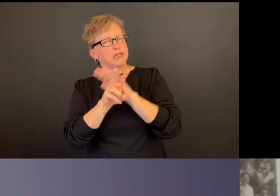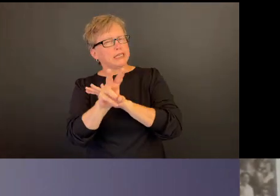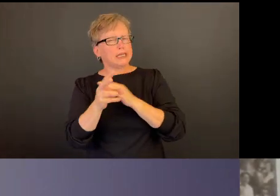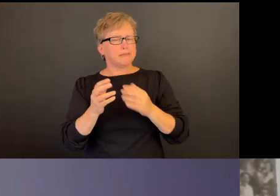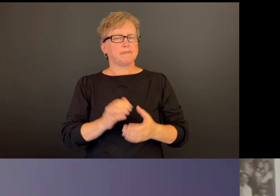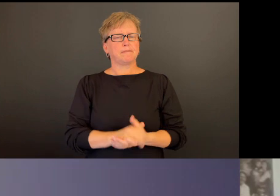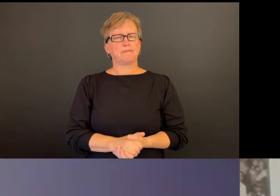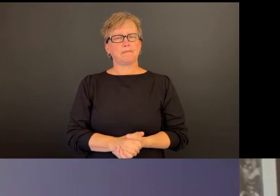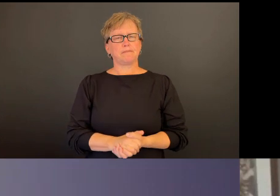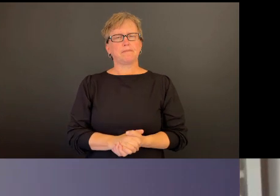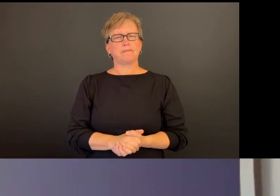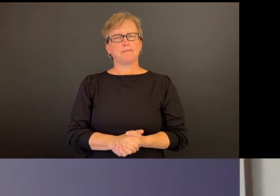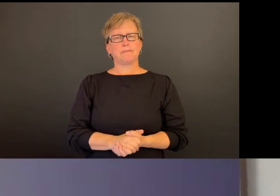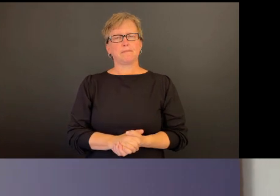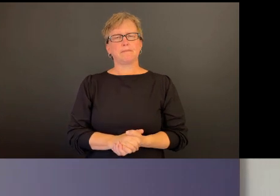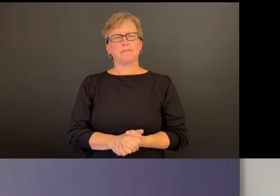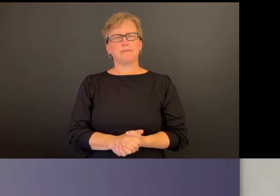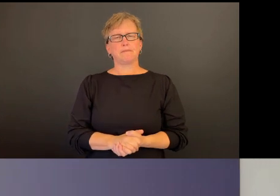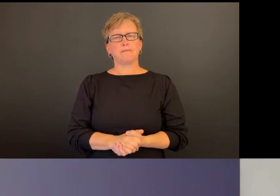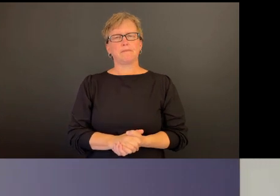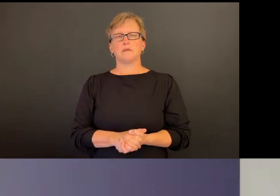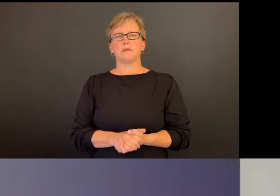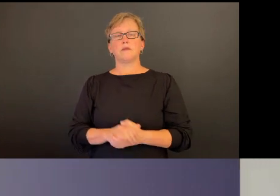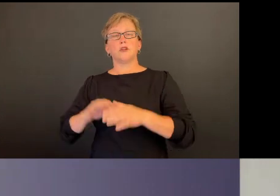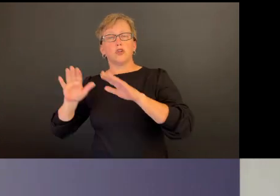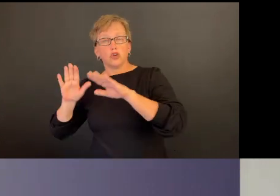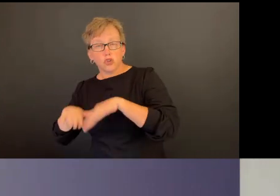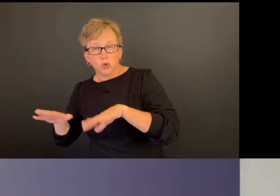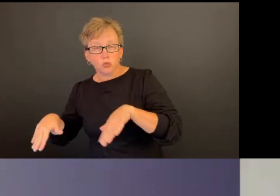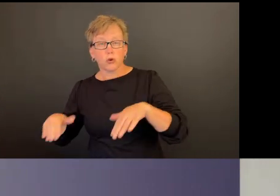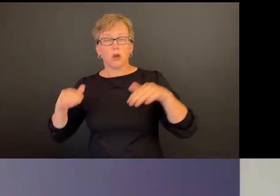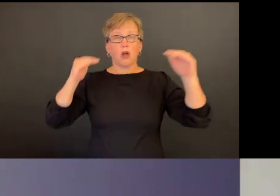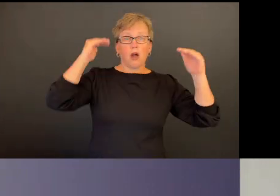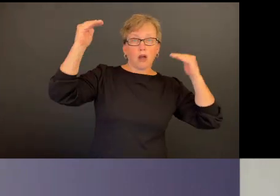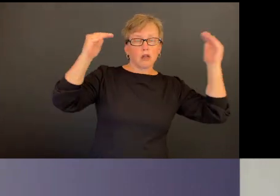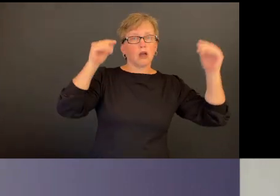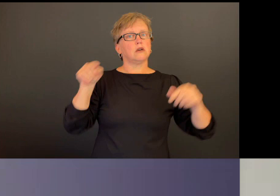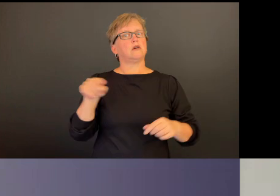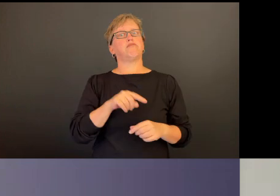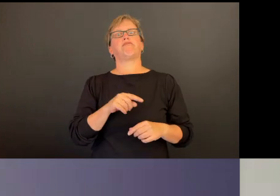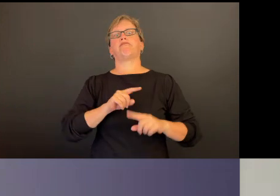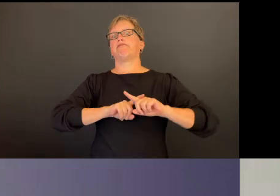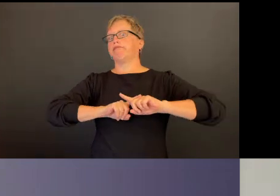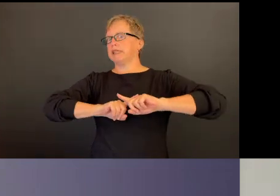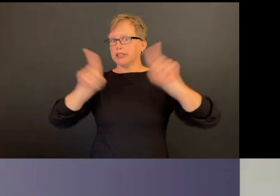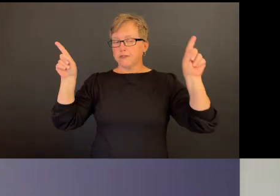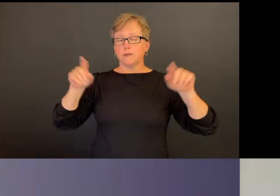know how far their development is going to go once you stimulate their nervous system. So you can